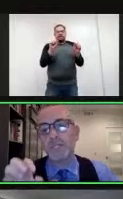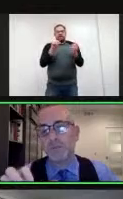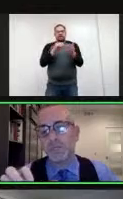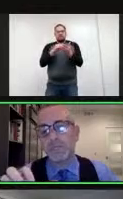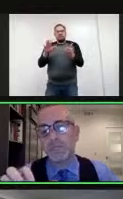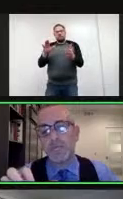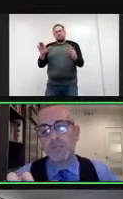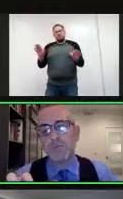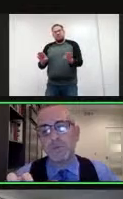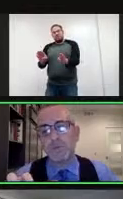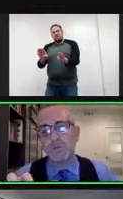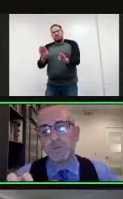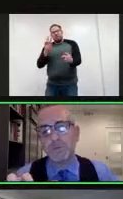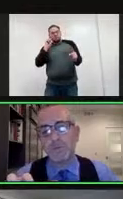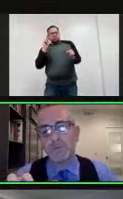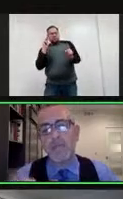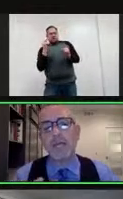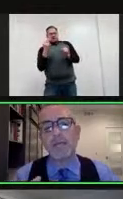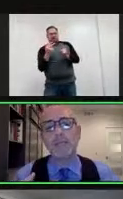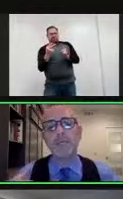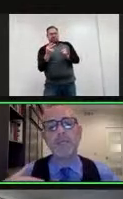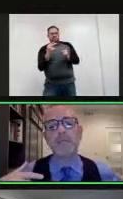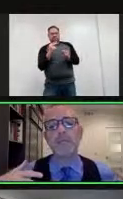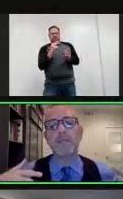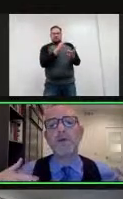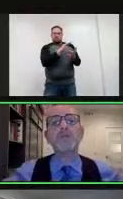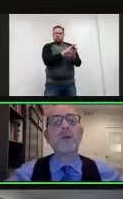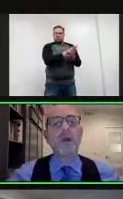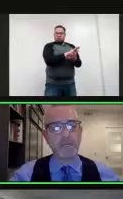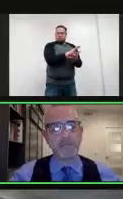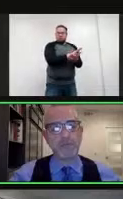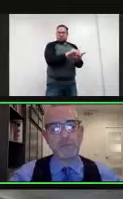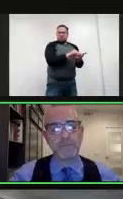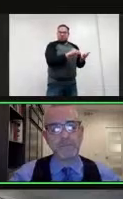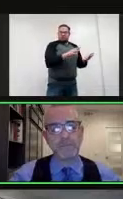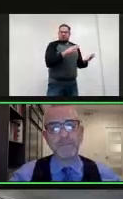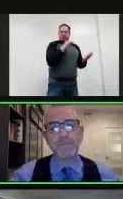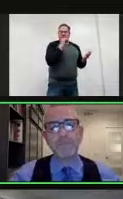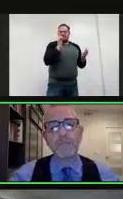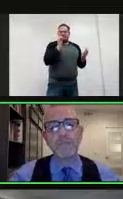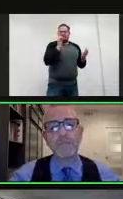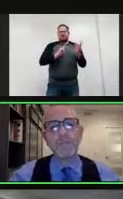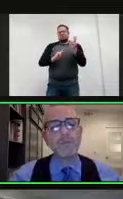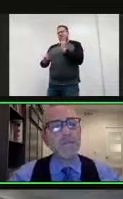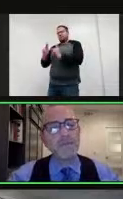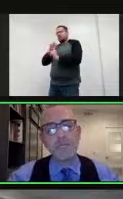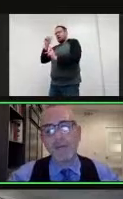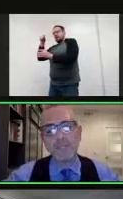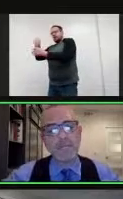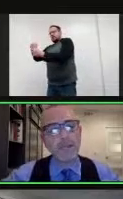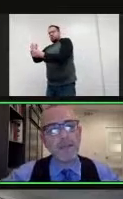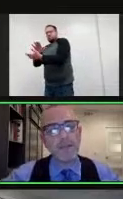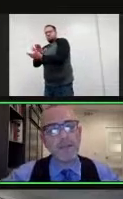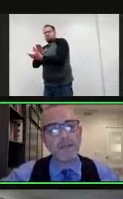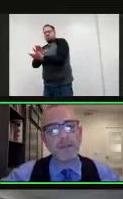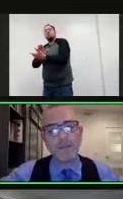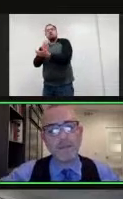by students in the school and those who are not in school. So safety is obviously,